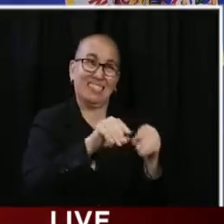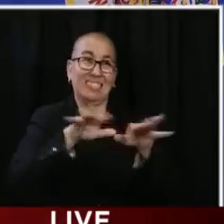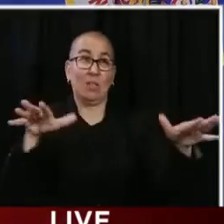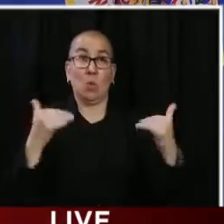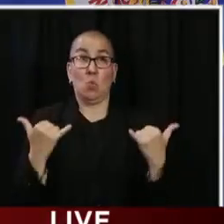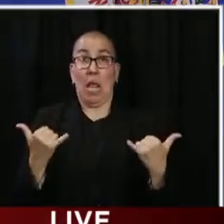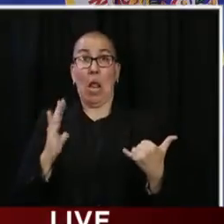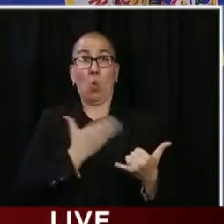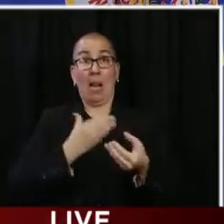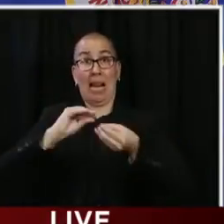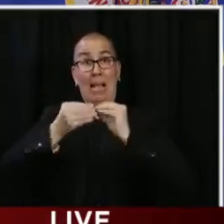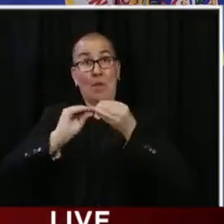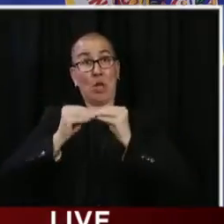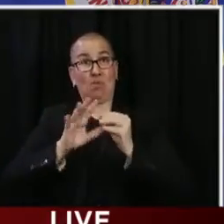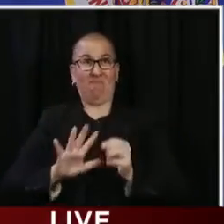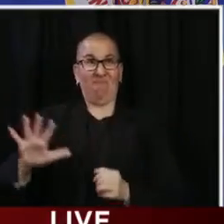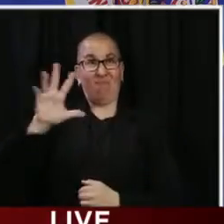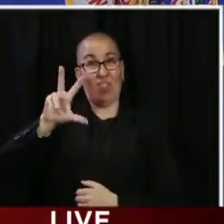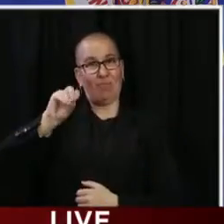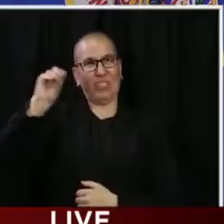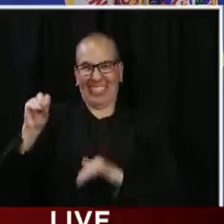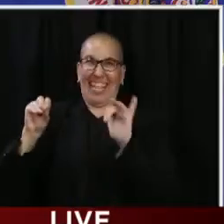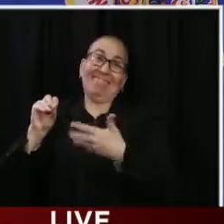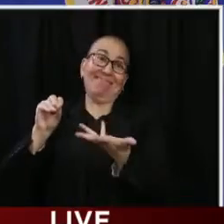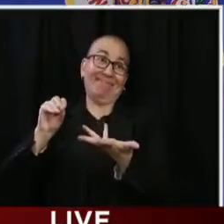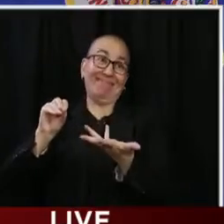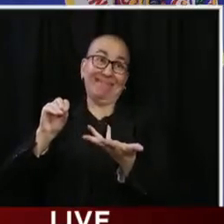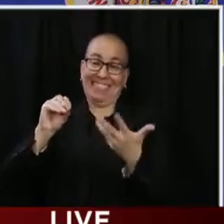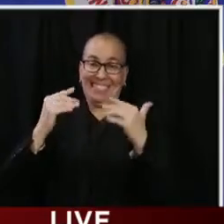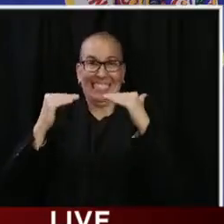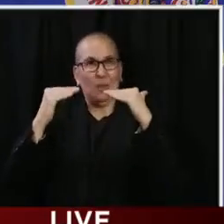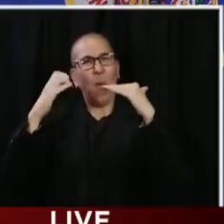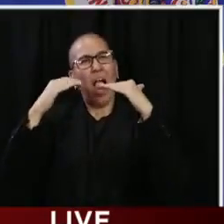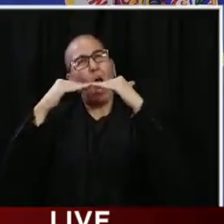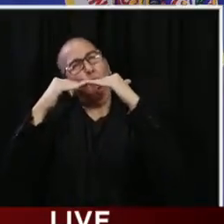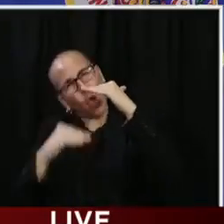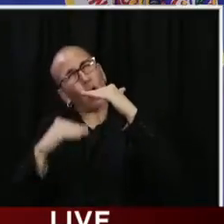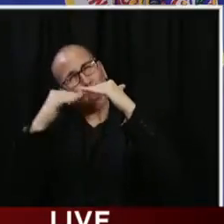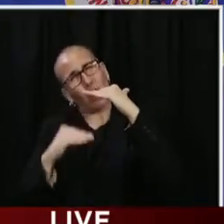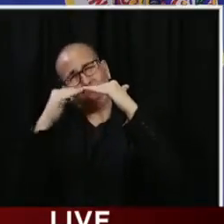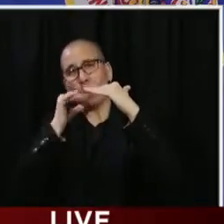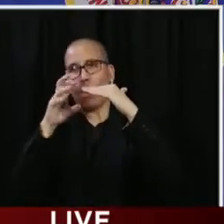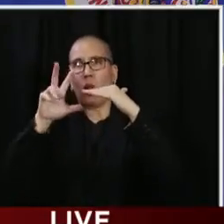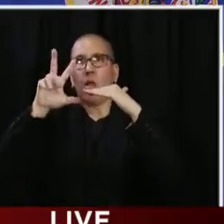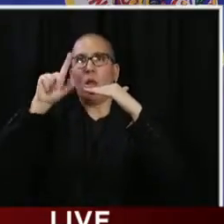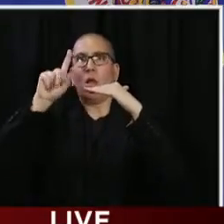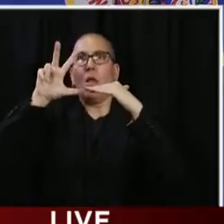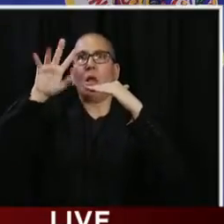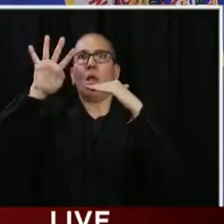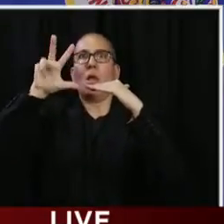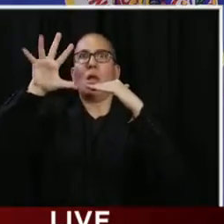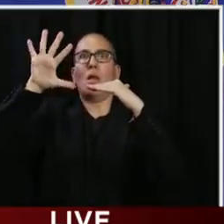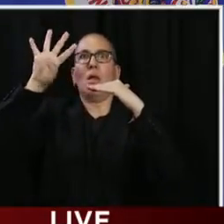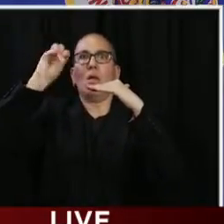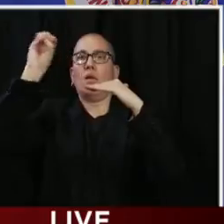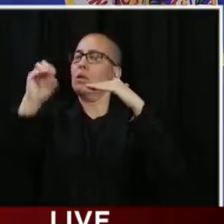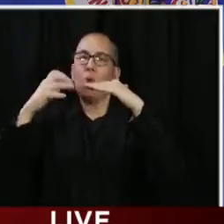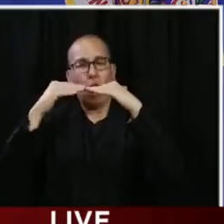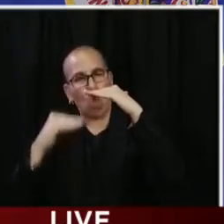that the danger has passed from a general community standpoint. Part of why it's so important that we